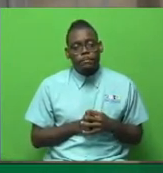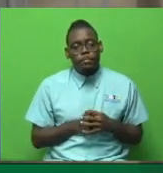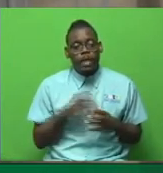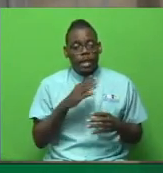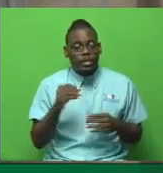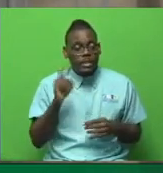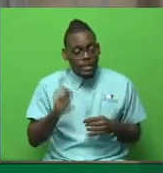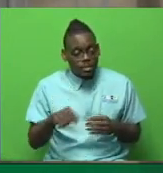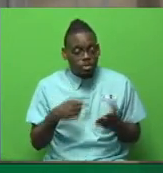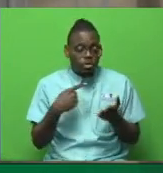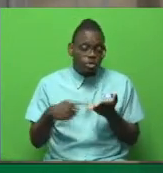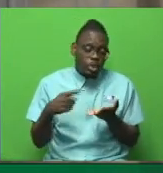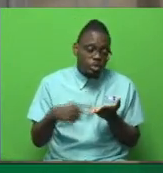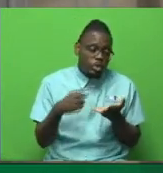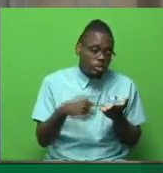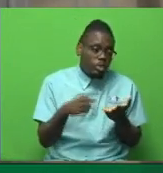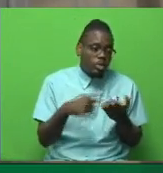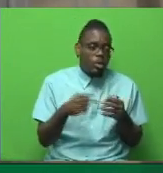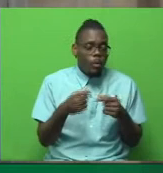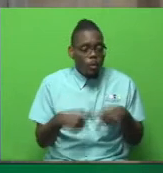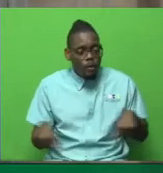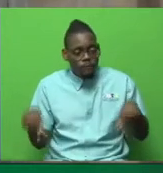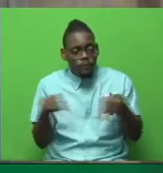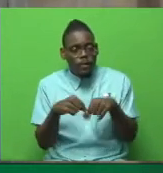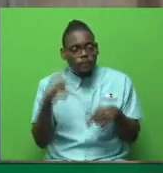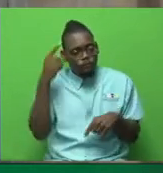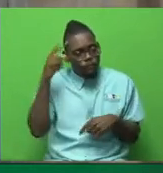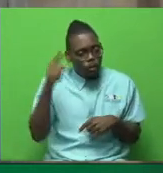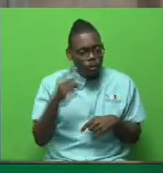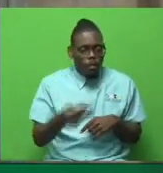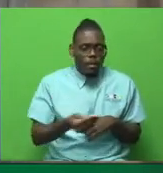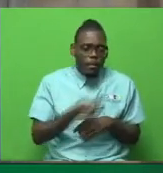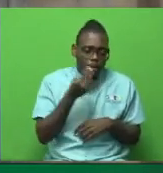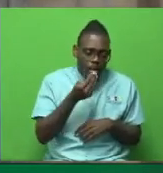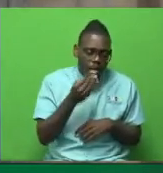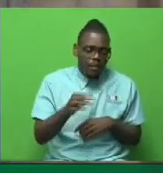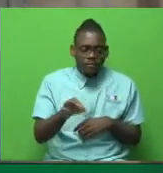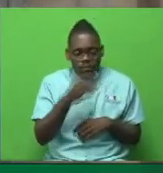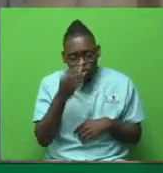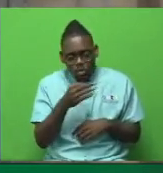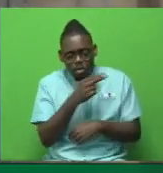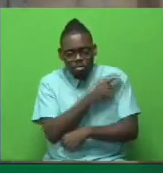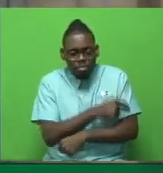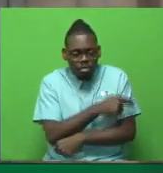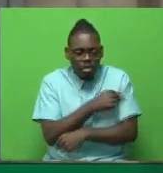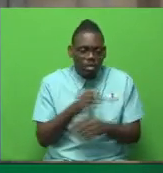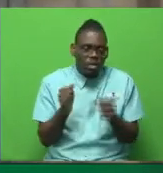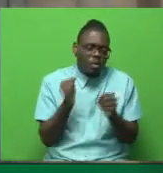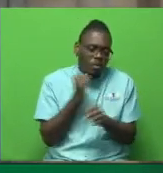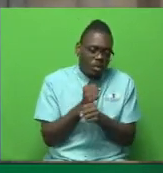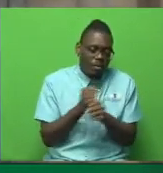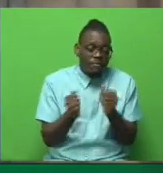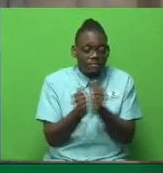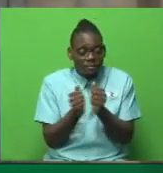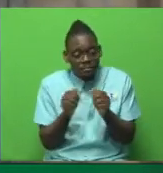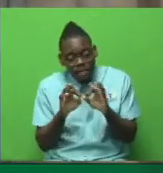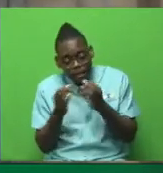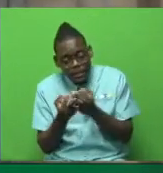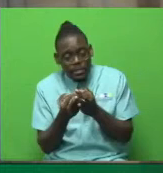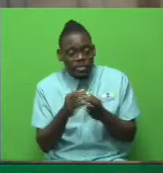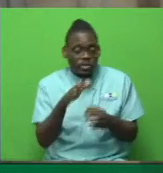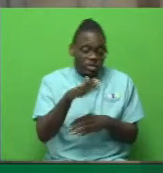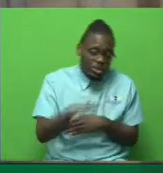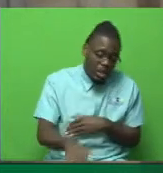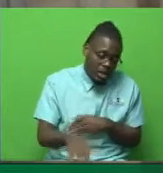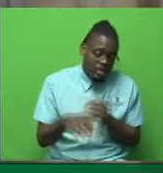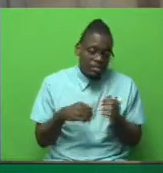and equality of the delivery of meals people with their family their child in these um step-dong facilities